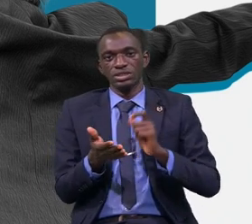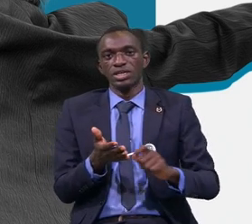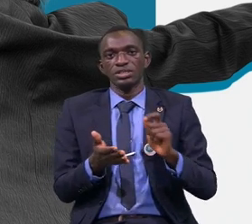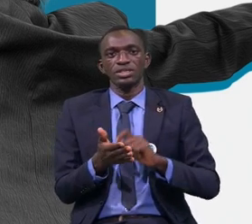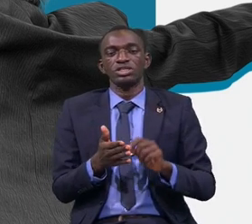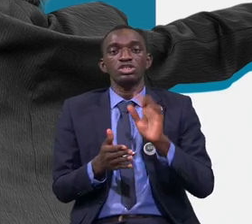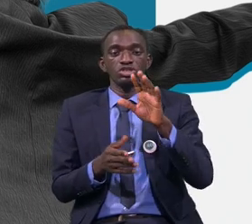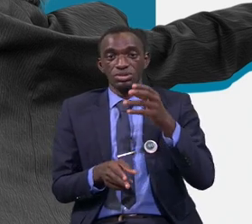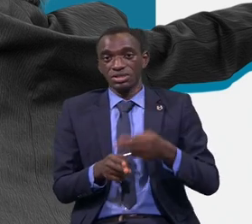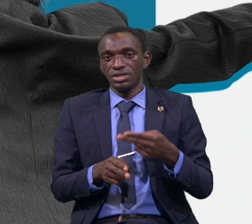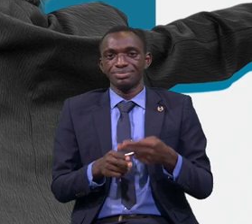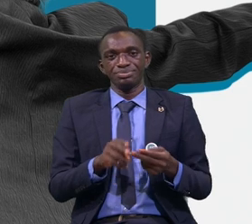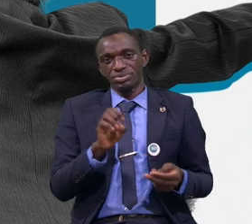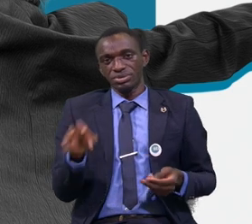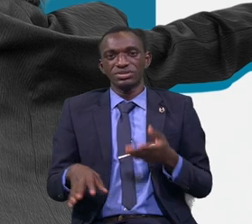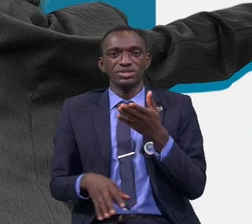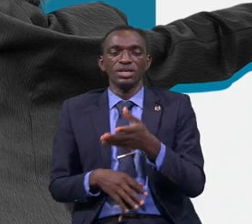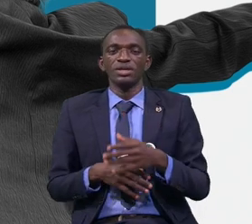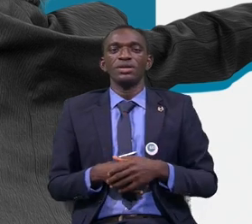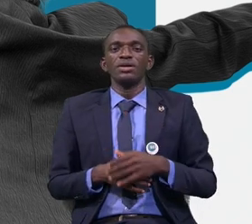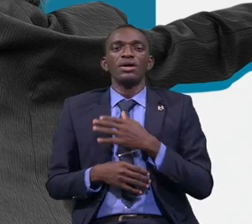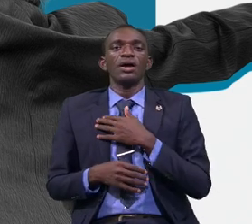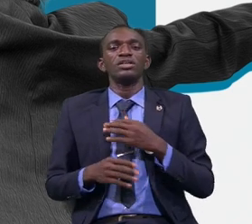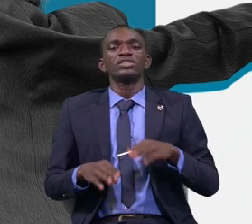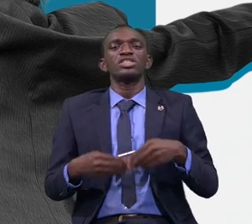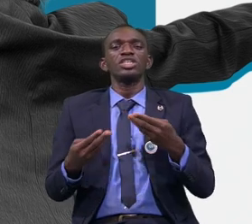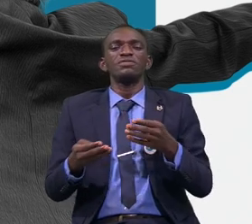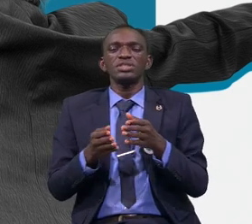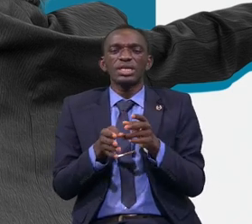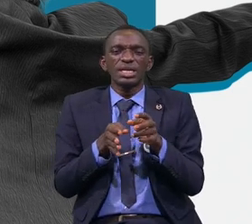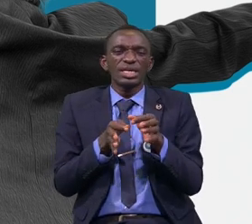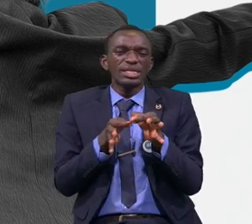there and give us a public place that is nearer you.